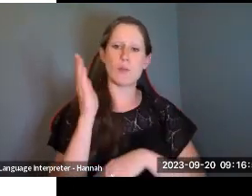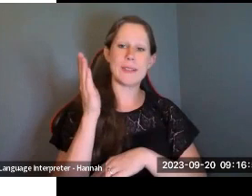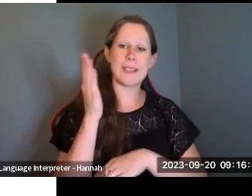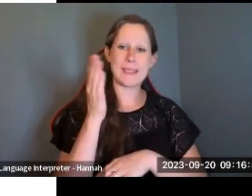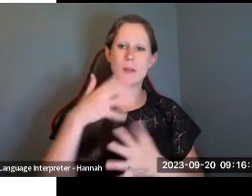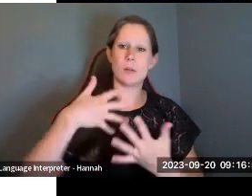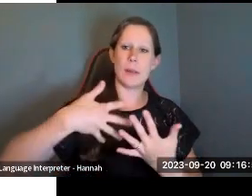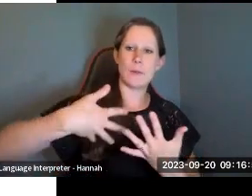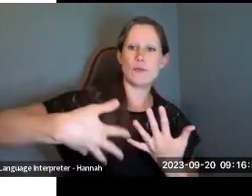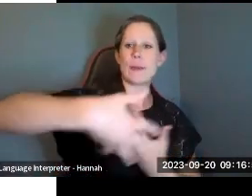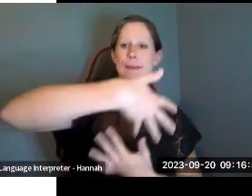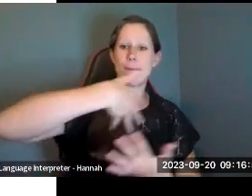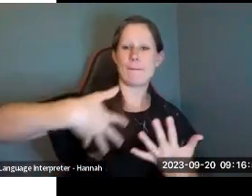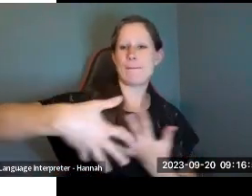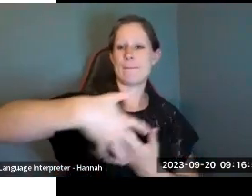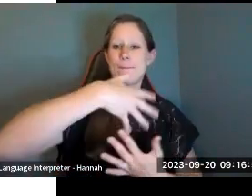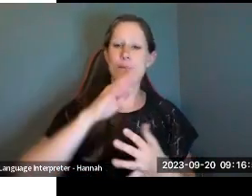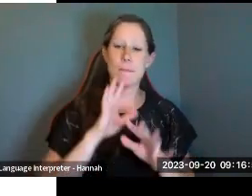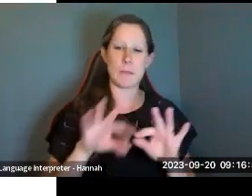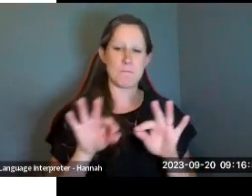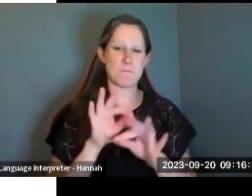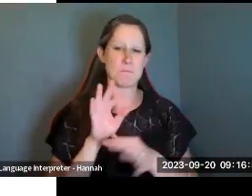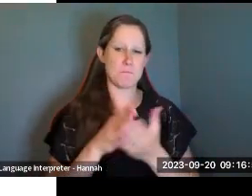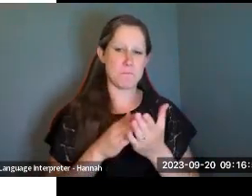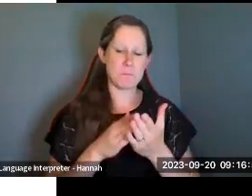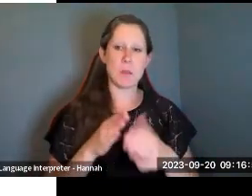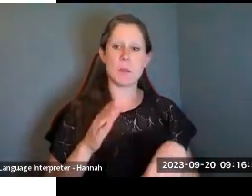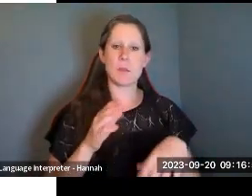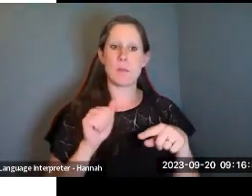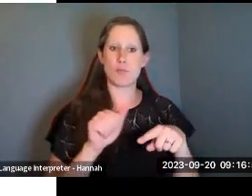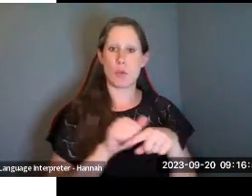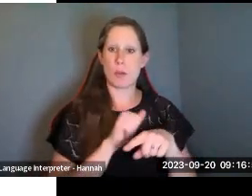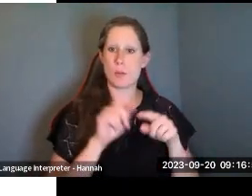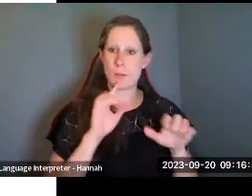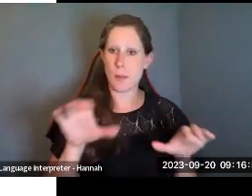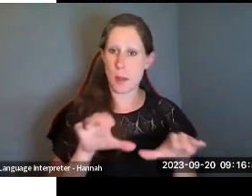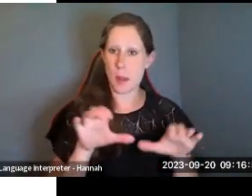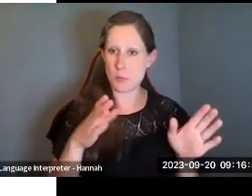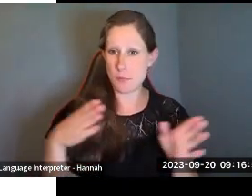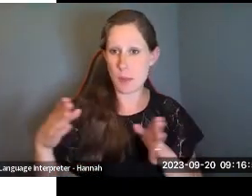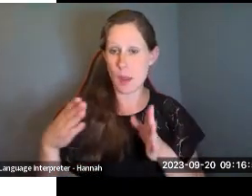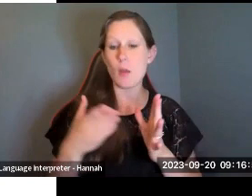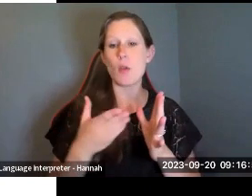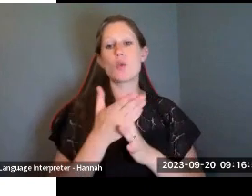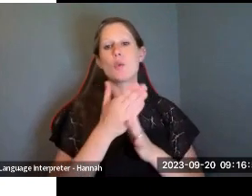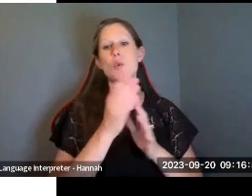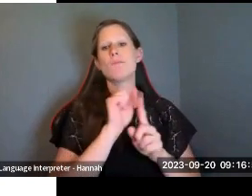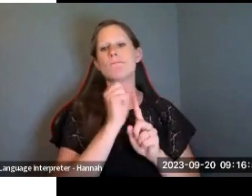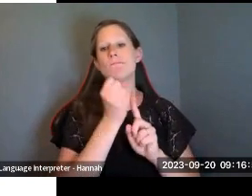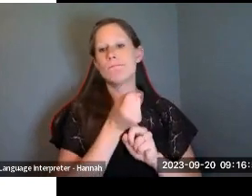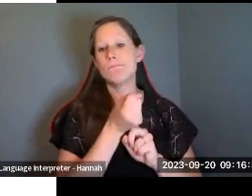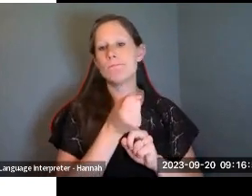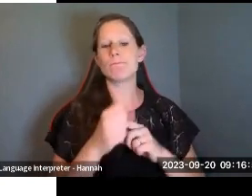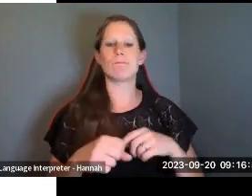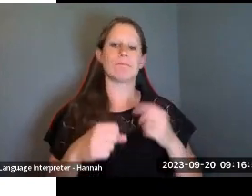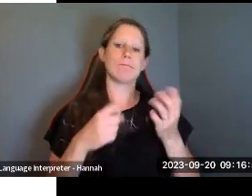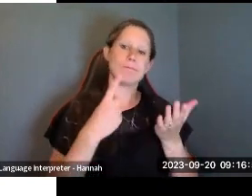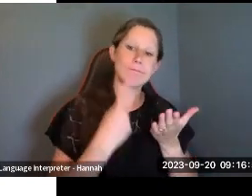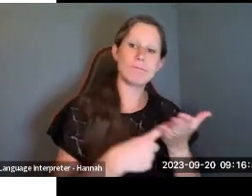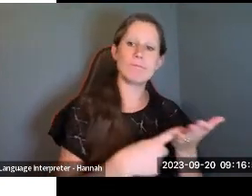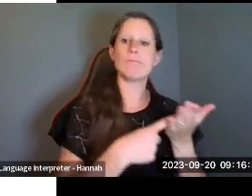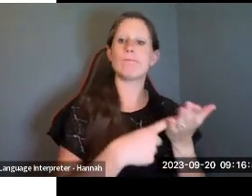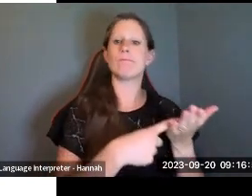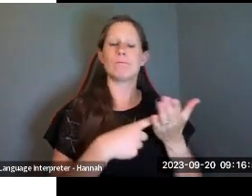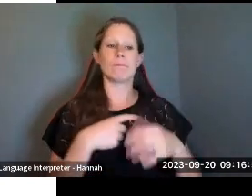So participants practice this action plan through scenarios, discussions, and other